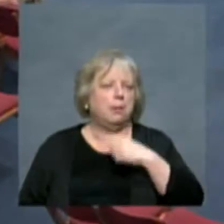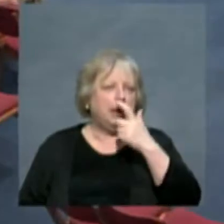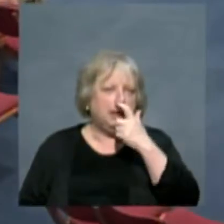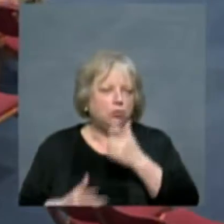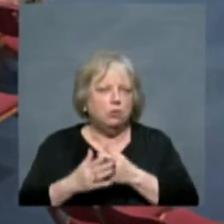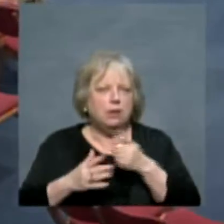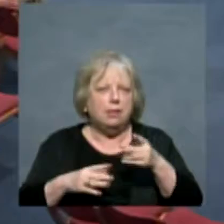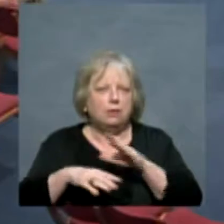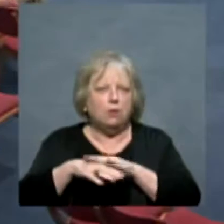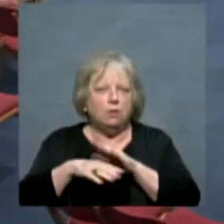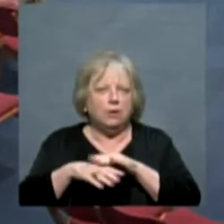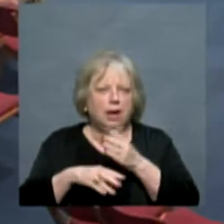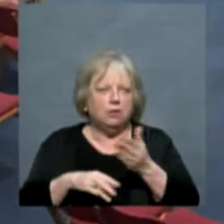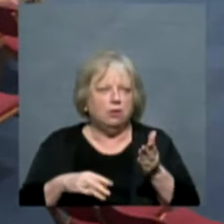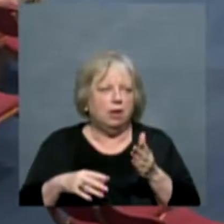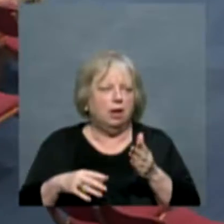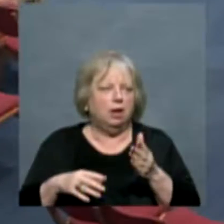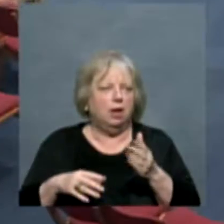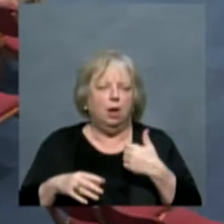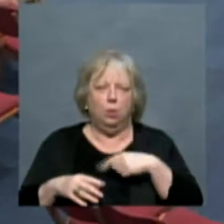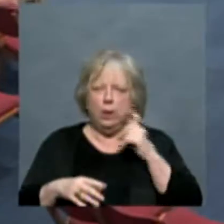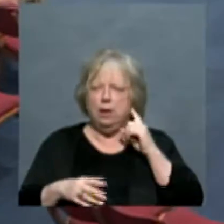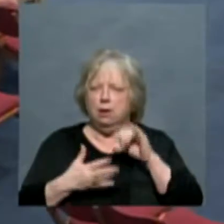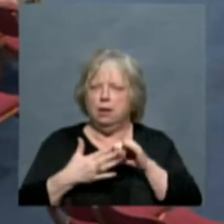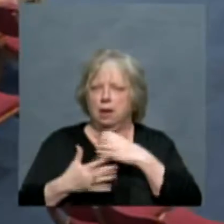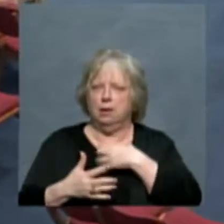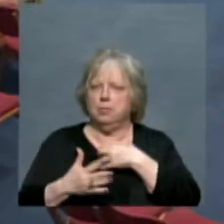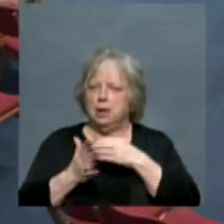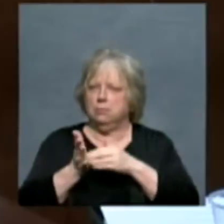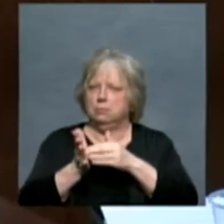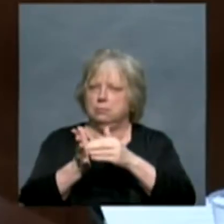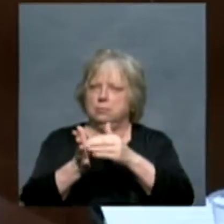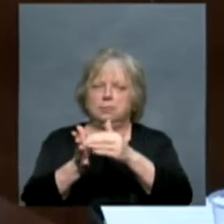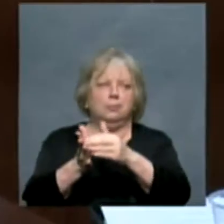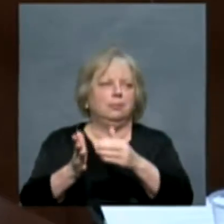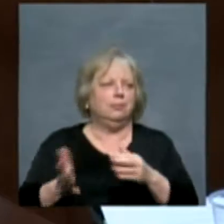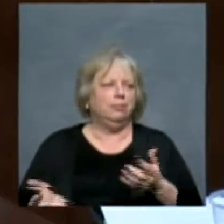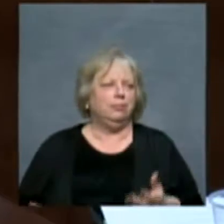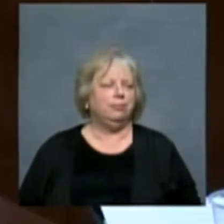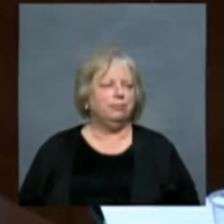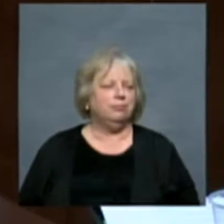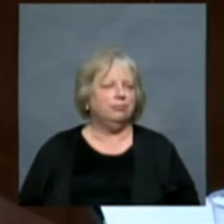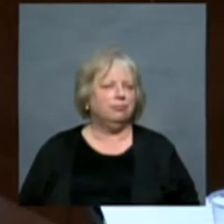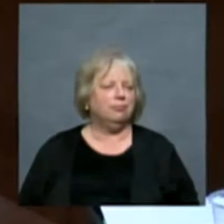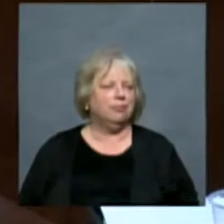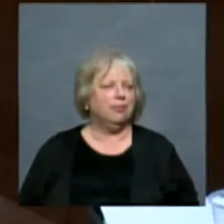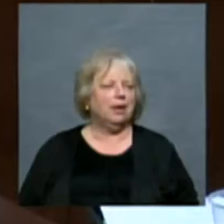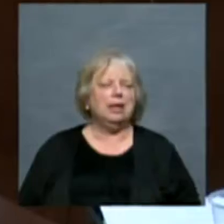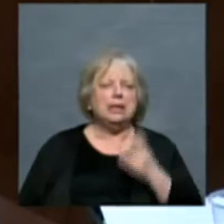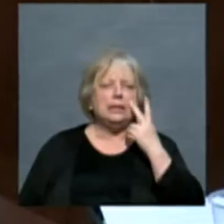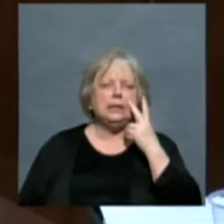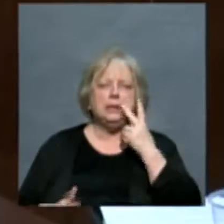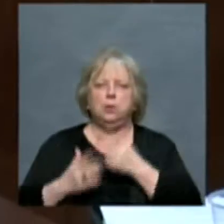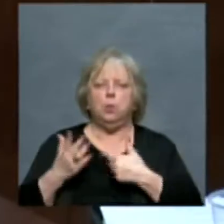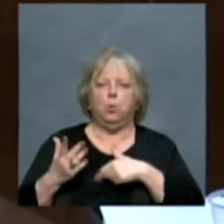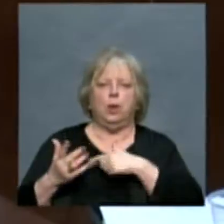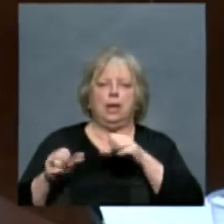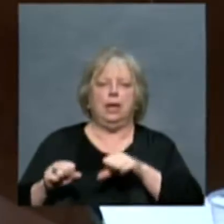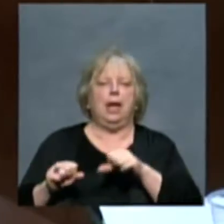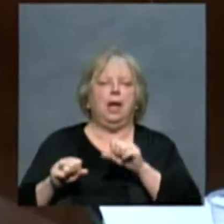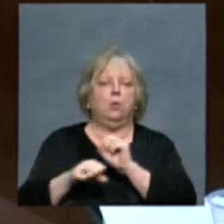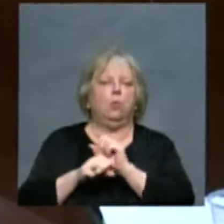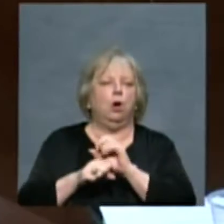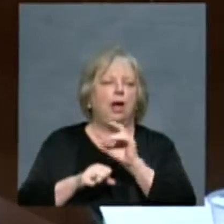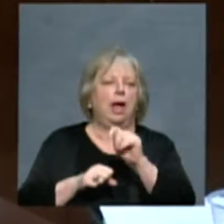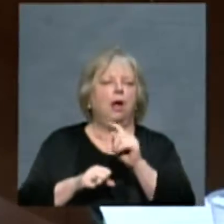deal. That we have that complaint a lot, and that see what we can work out to